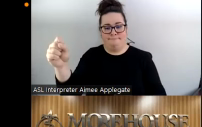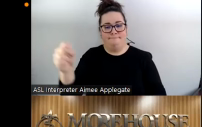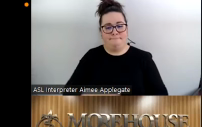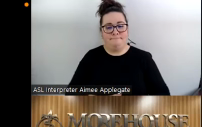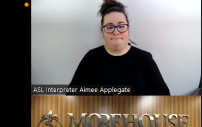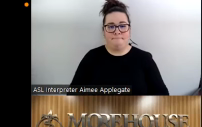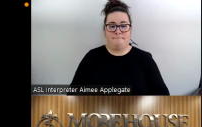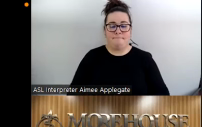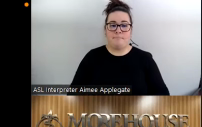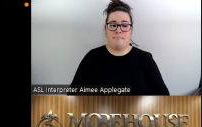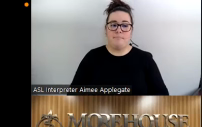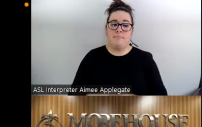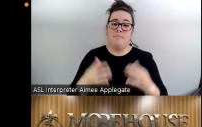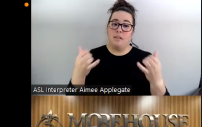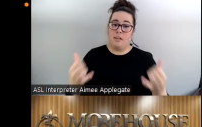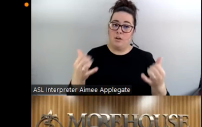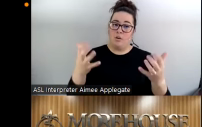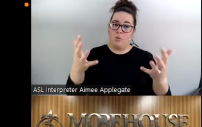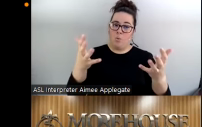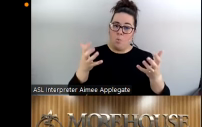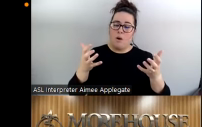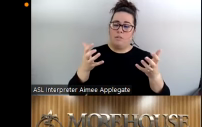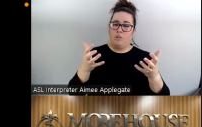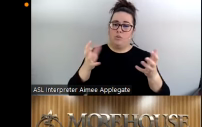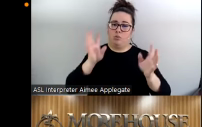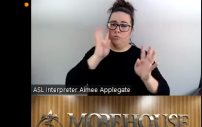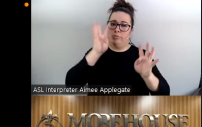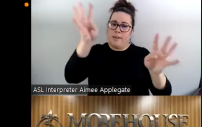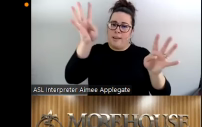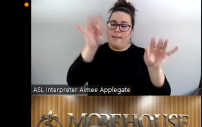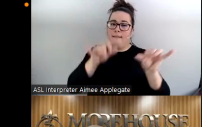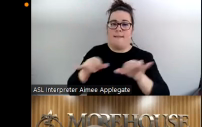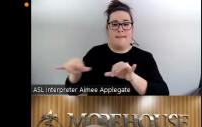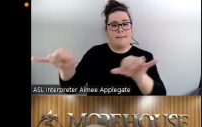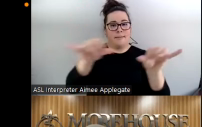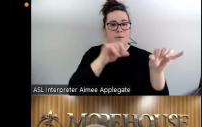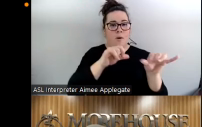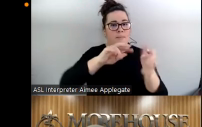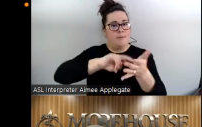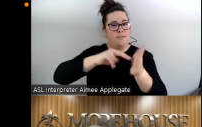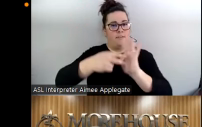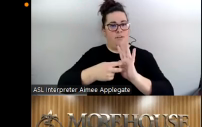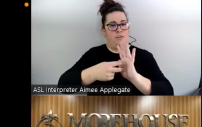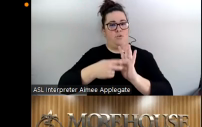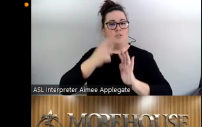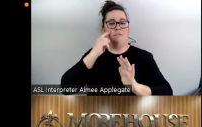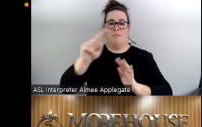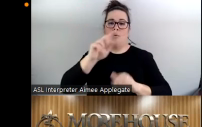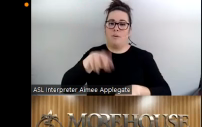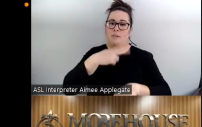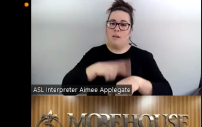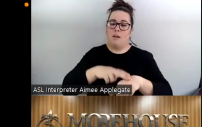back then and really come up with a definition, a common definition for what natural language process is, it really is combining everything that we've